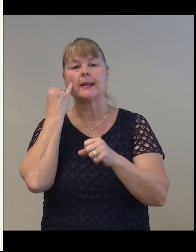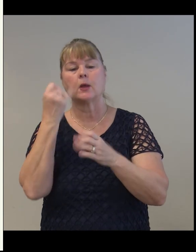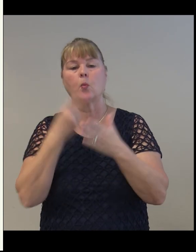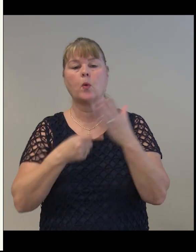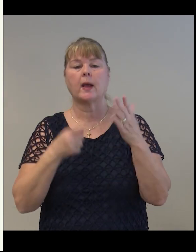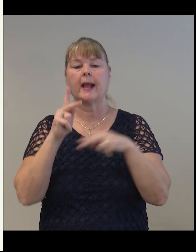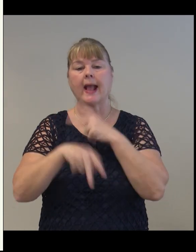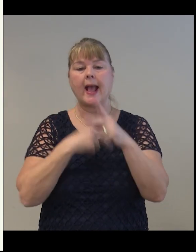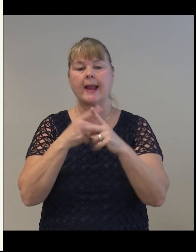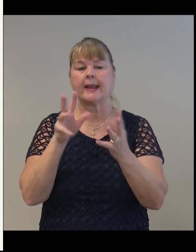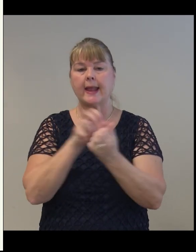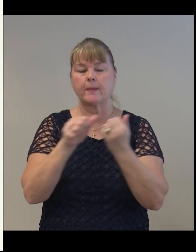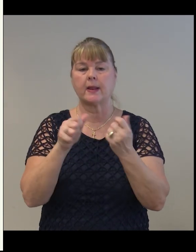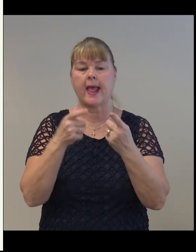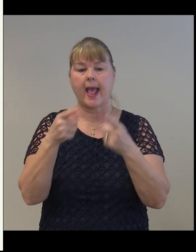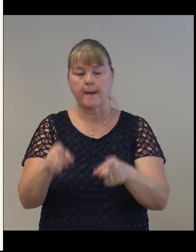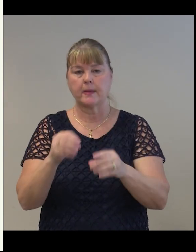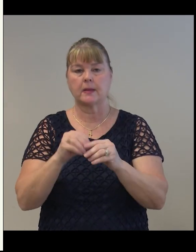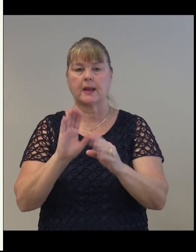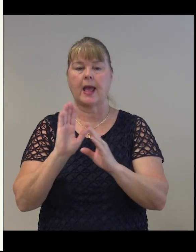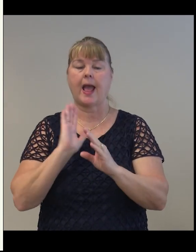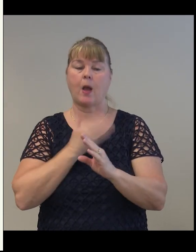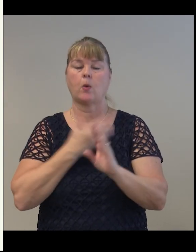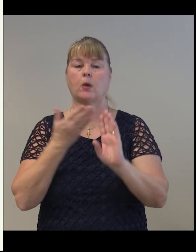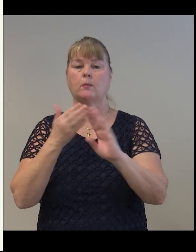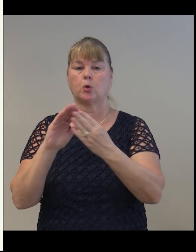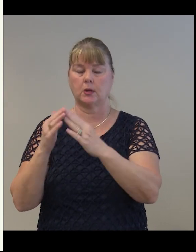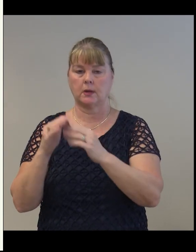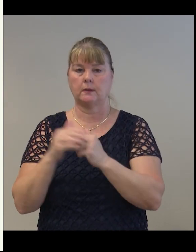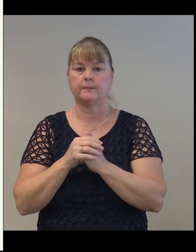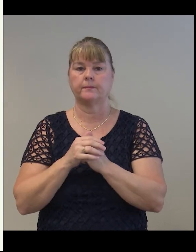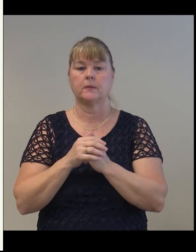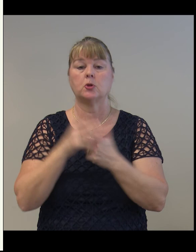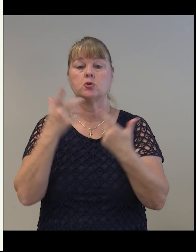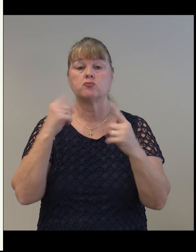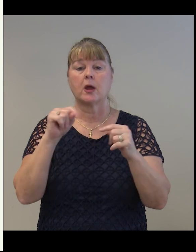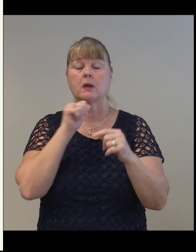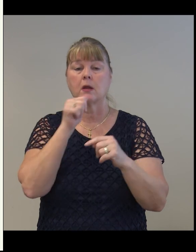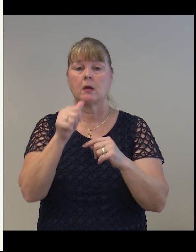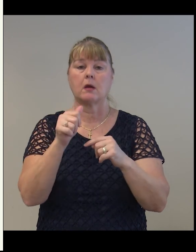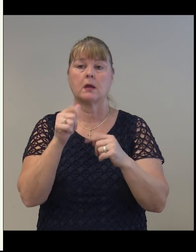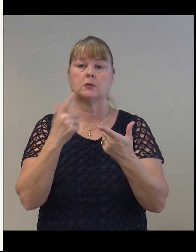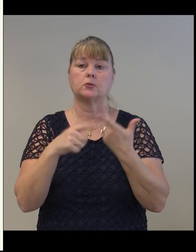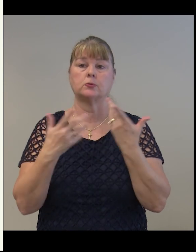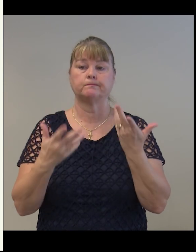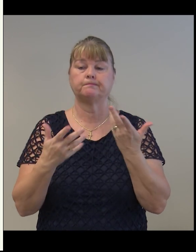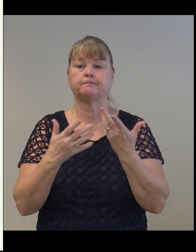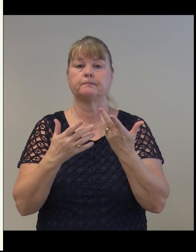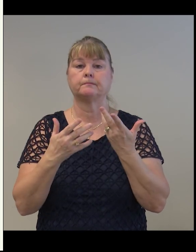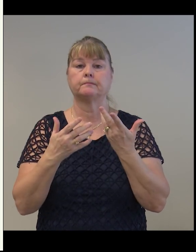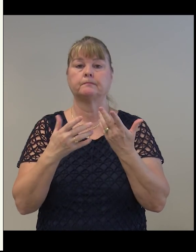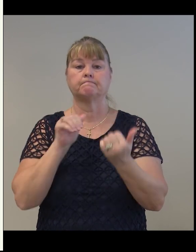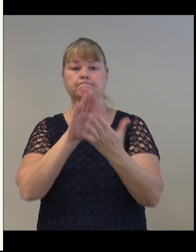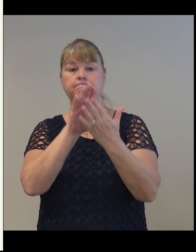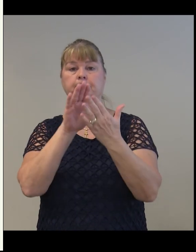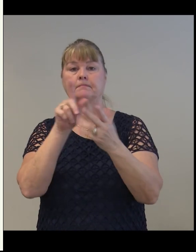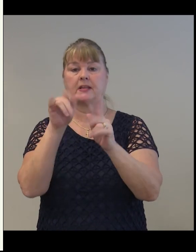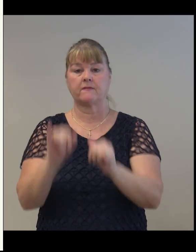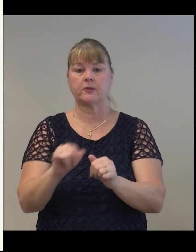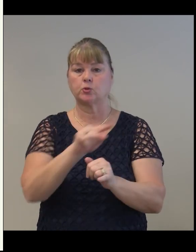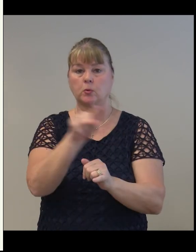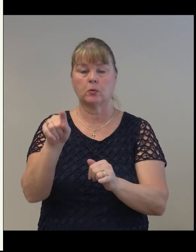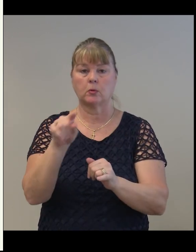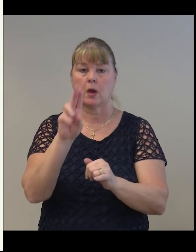an idea of what type of damage has happened in our community. So try not to confront